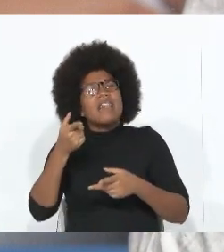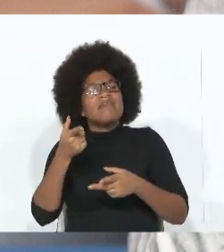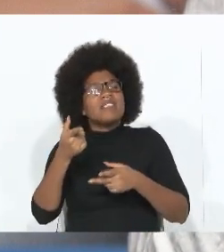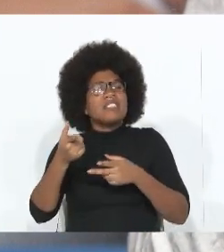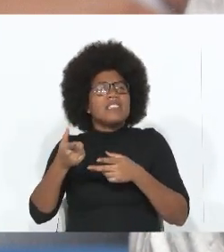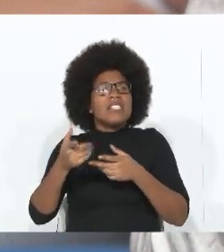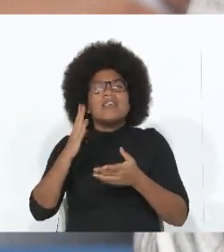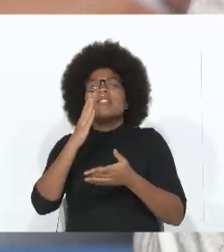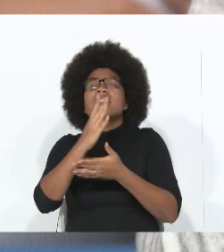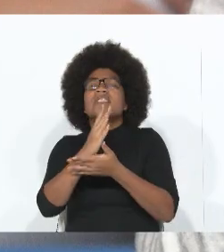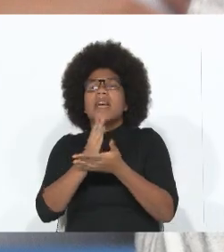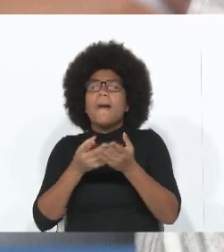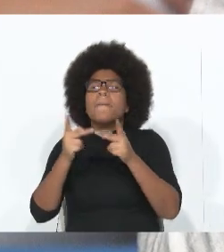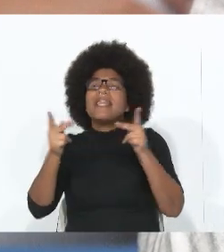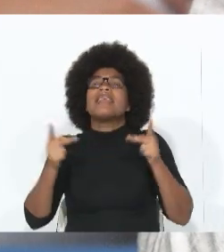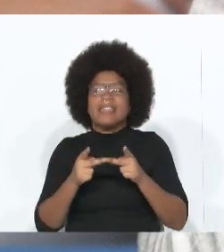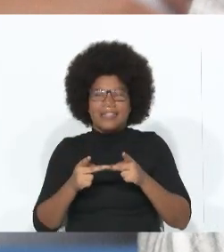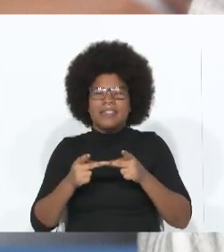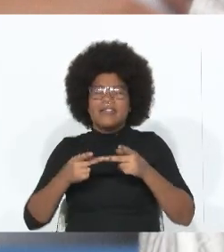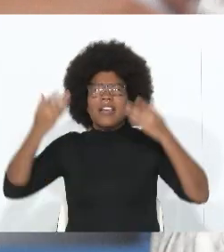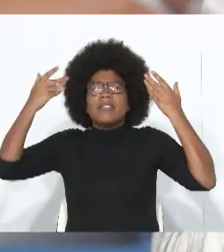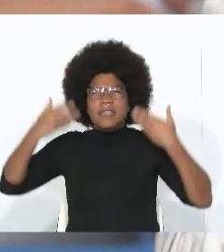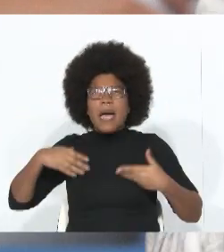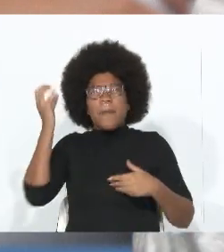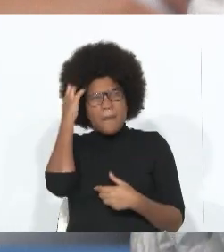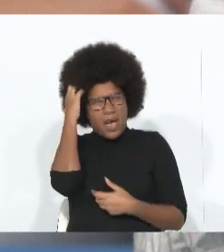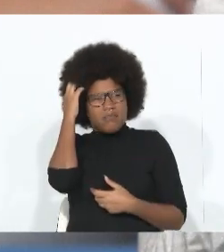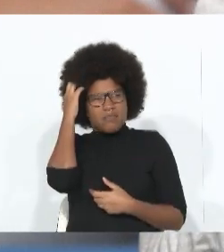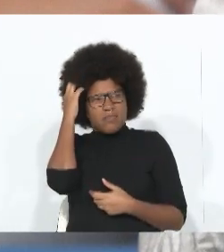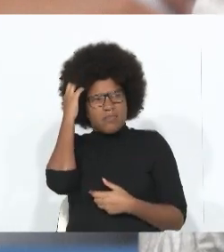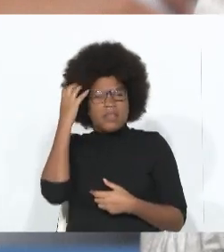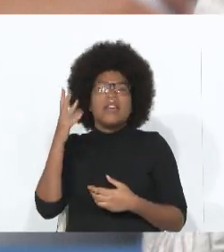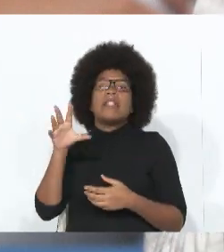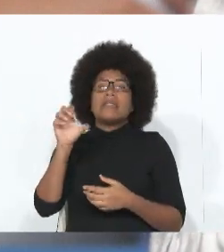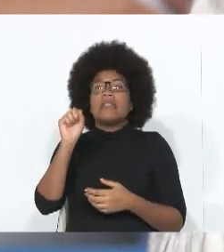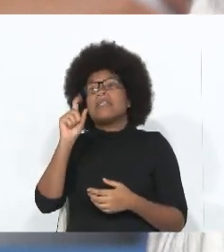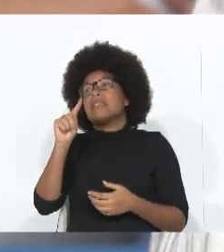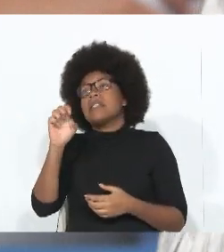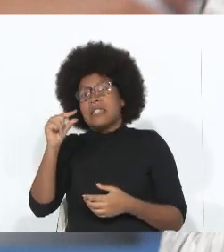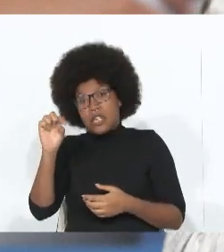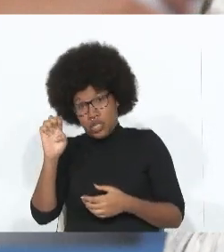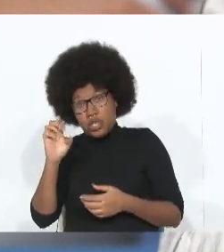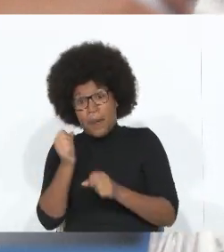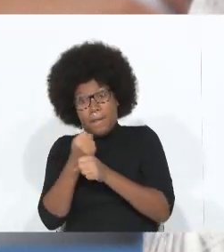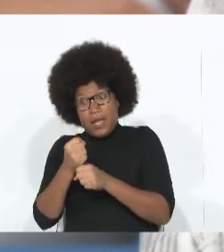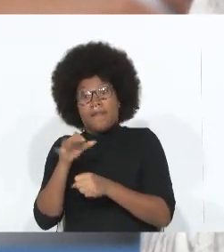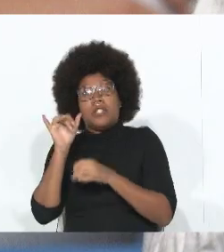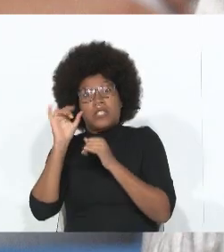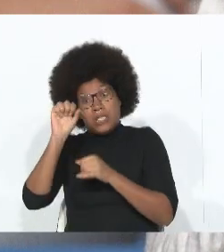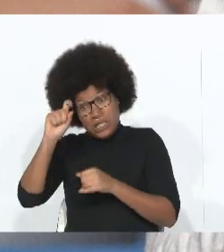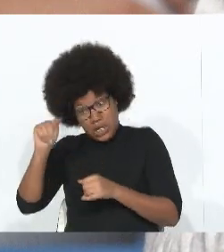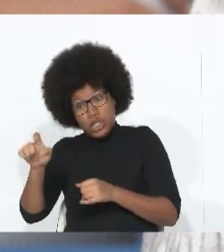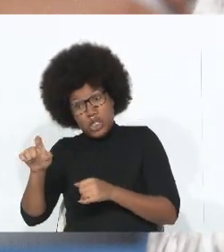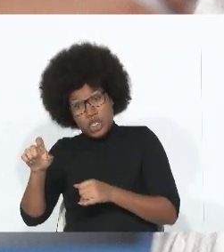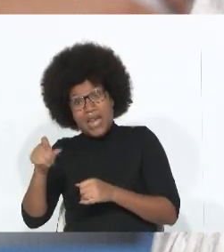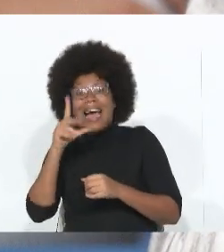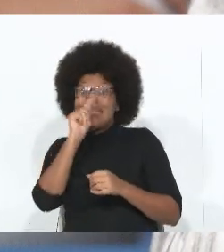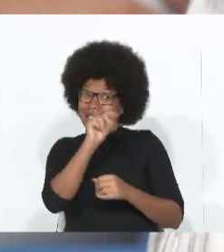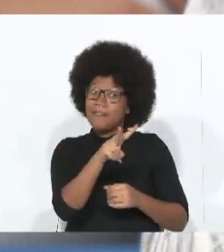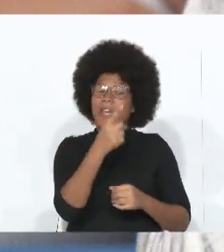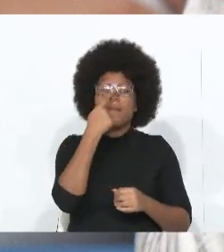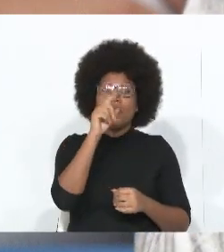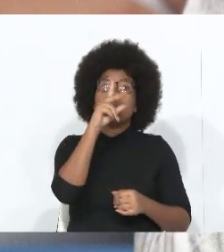in some place in my being, stage I make for TV. Stage make for stage and TV make for TV, you